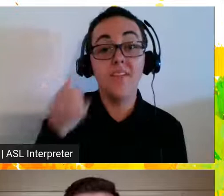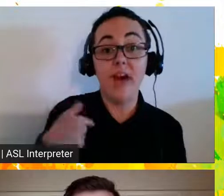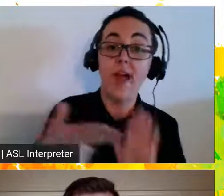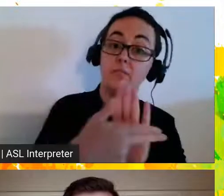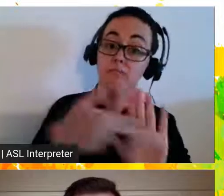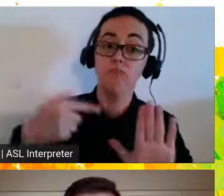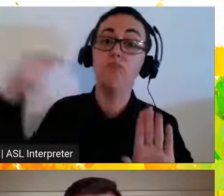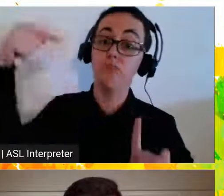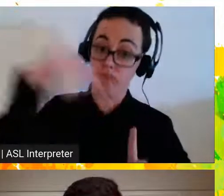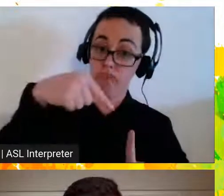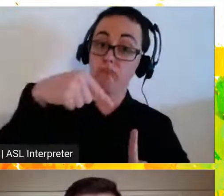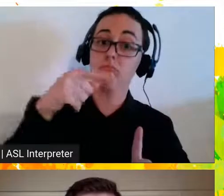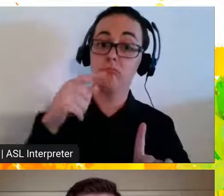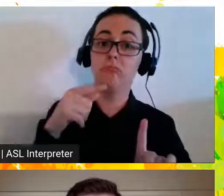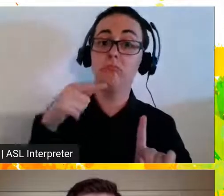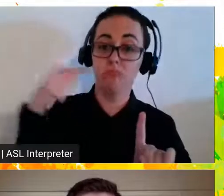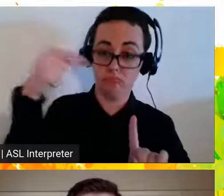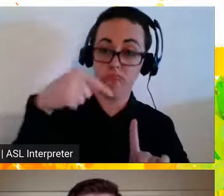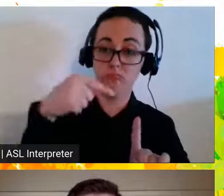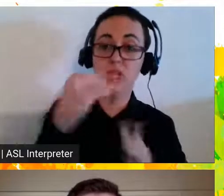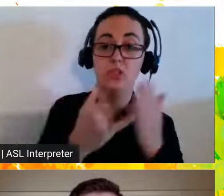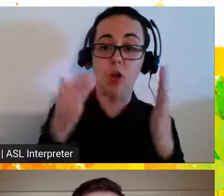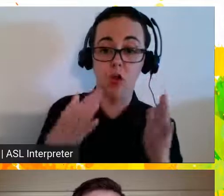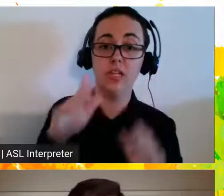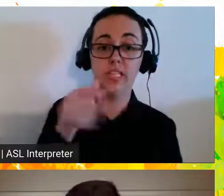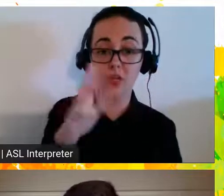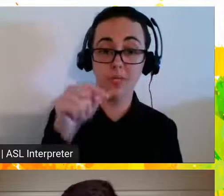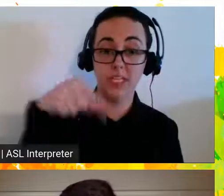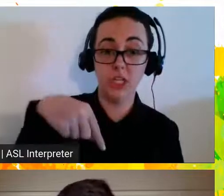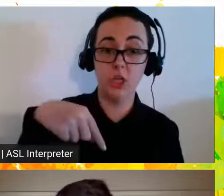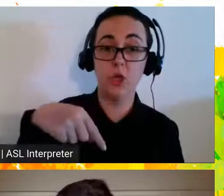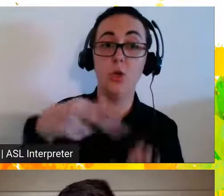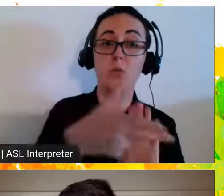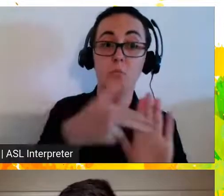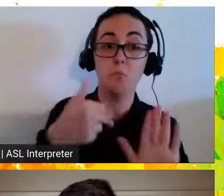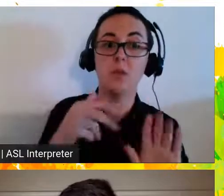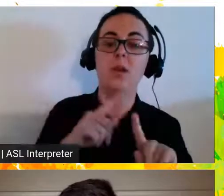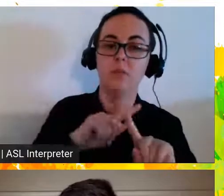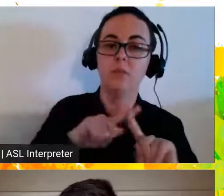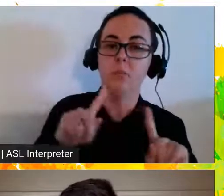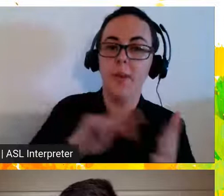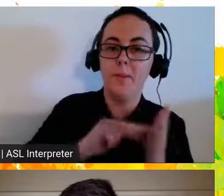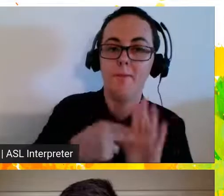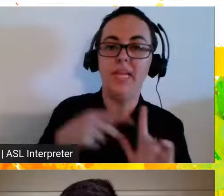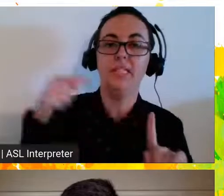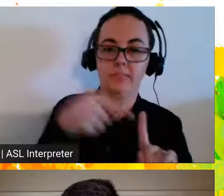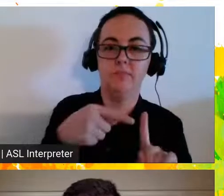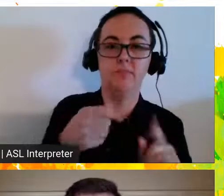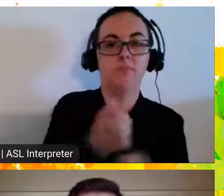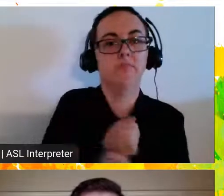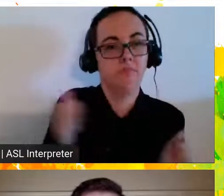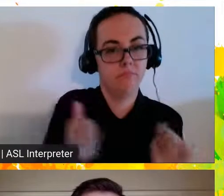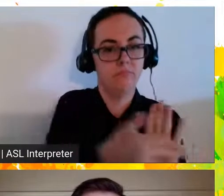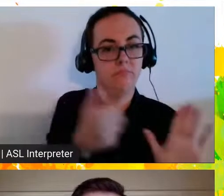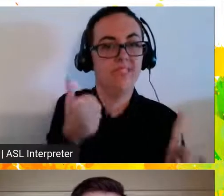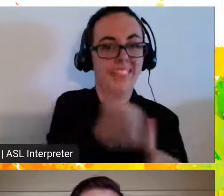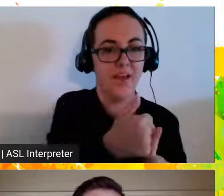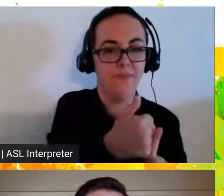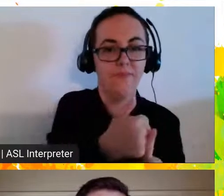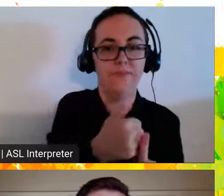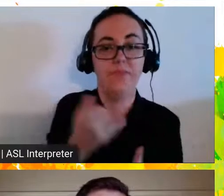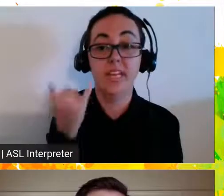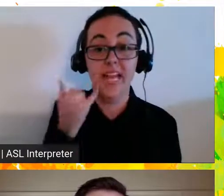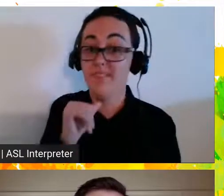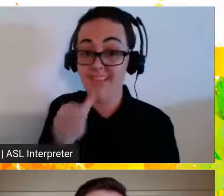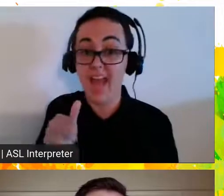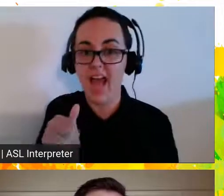or in that sort of idea. Let's see here, what else we're gonna talk about. So once COVID